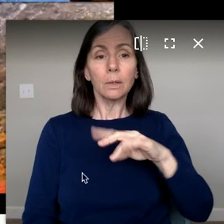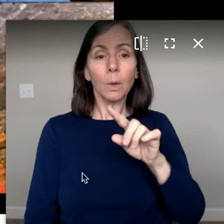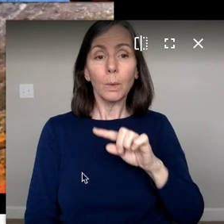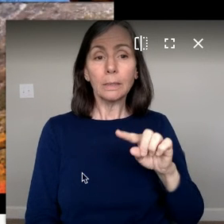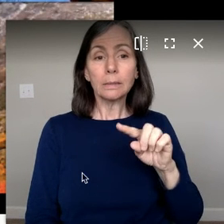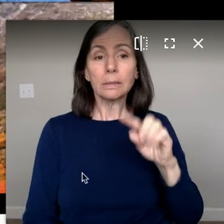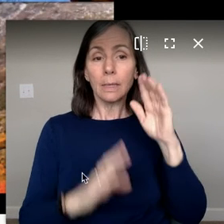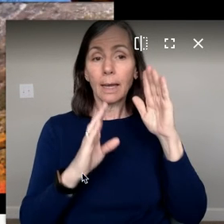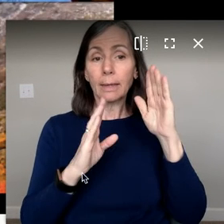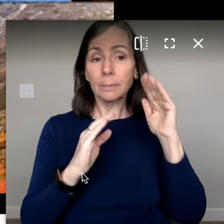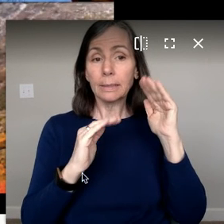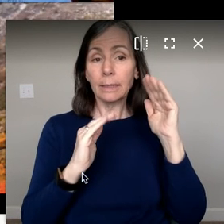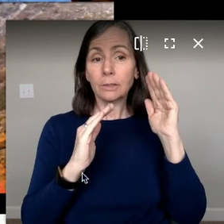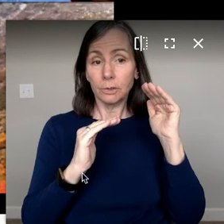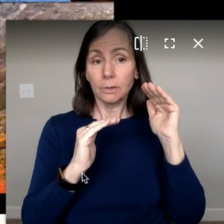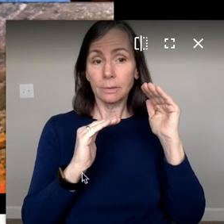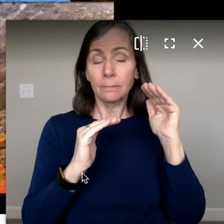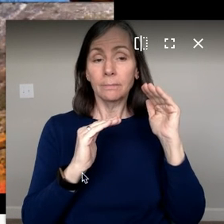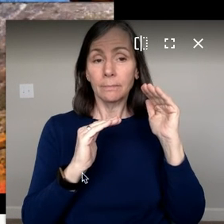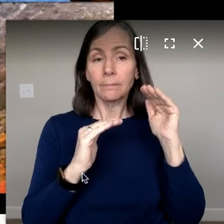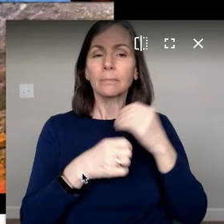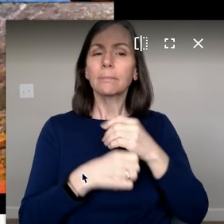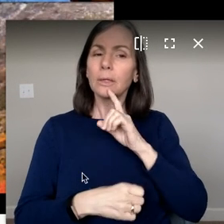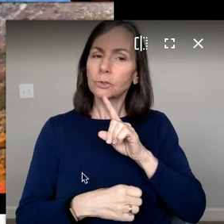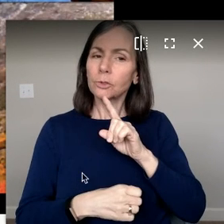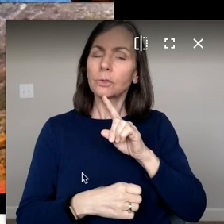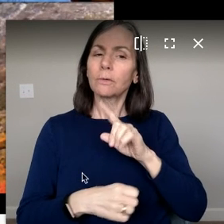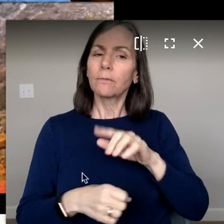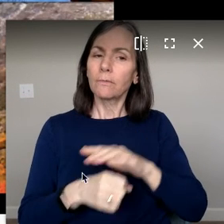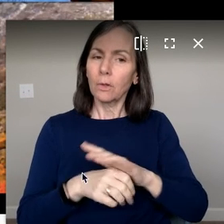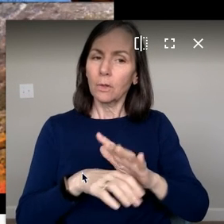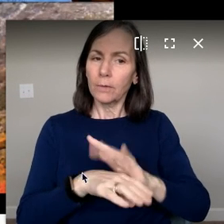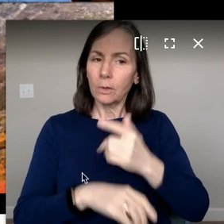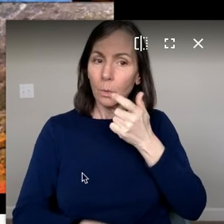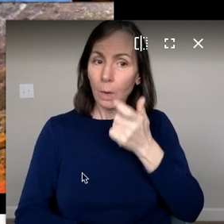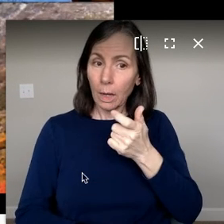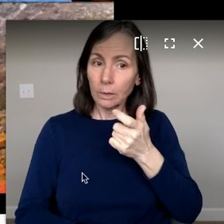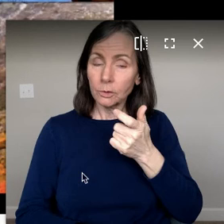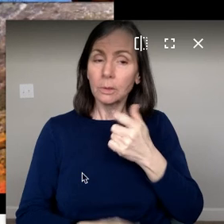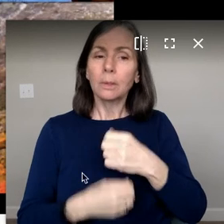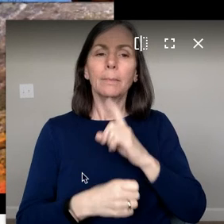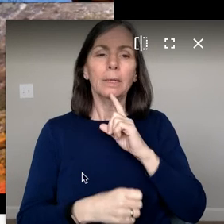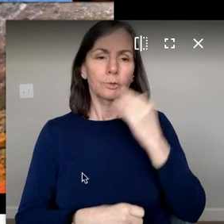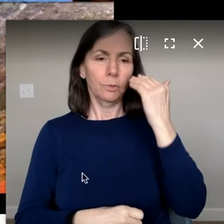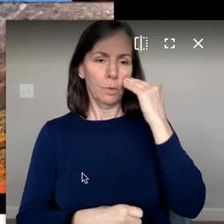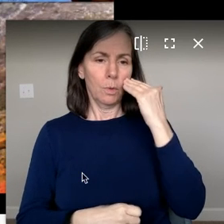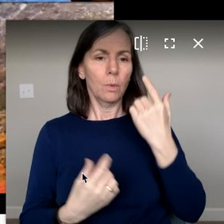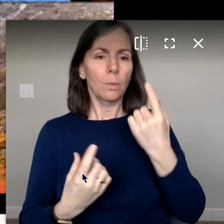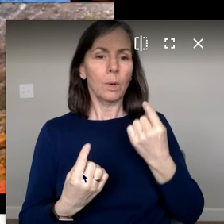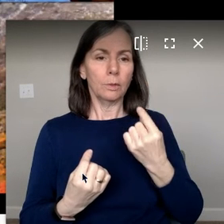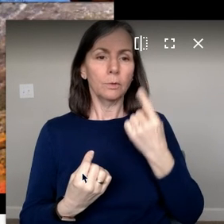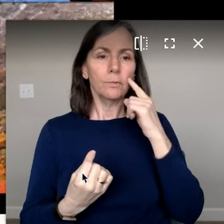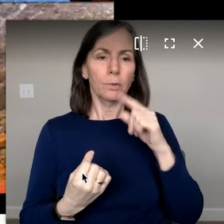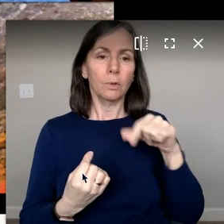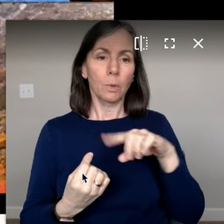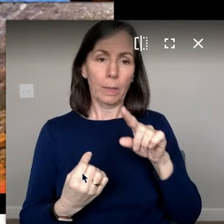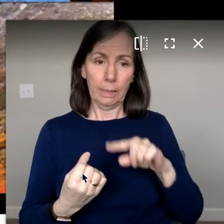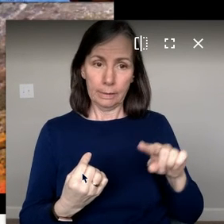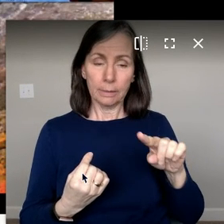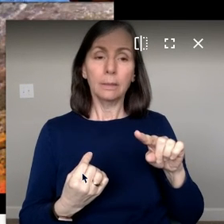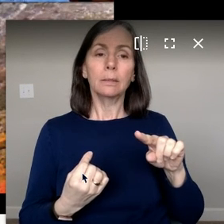expectations. Make sure to watch the whole video so that you know what to do for the quiz. We'll walk you through the